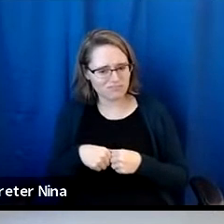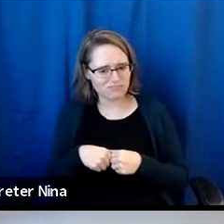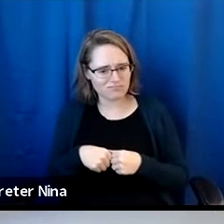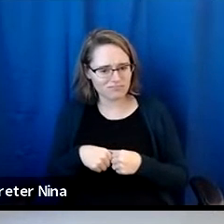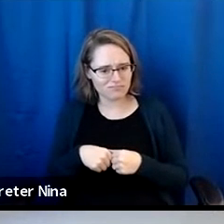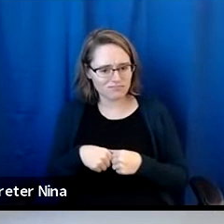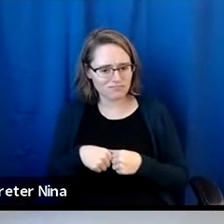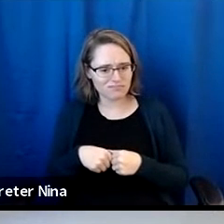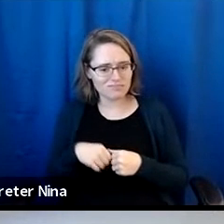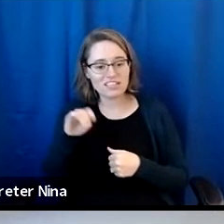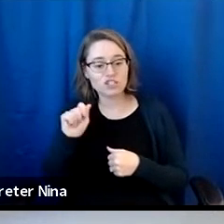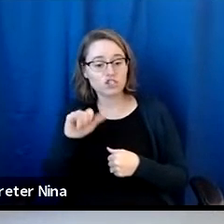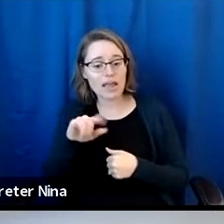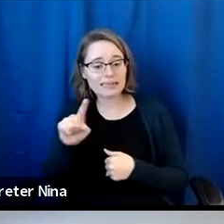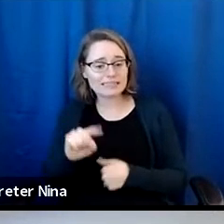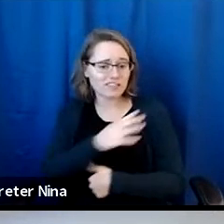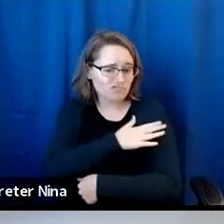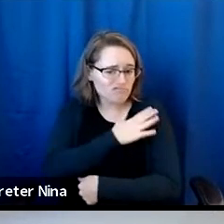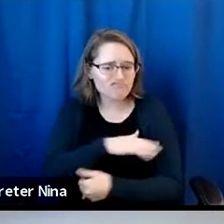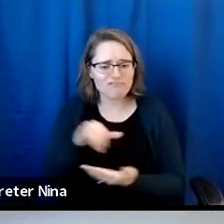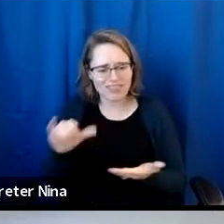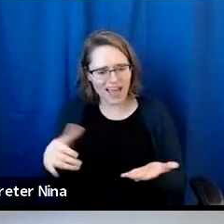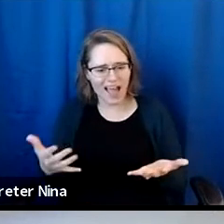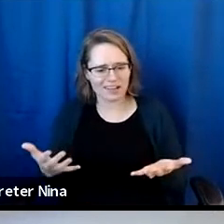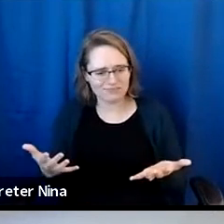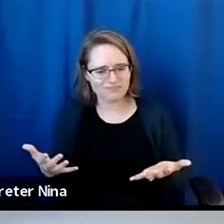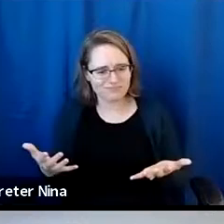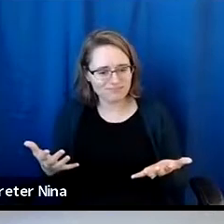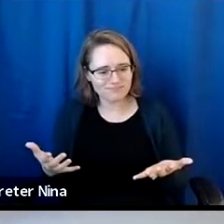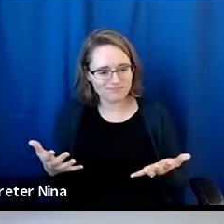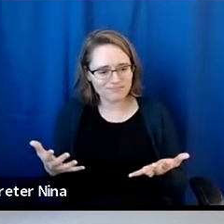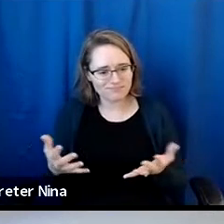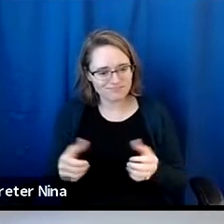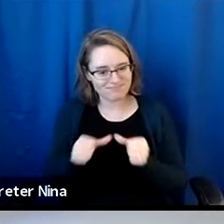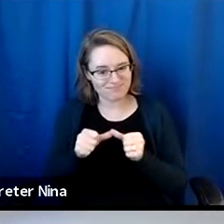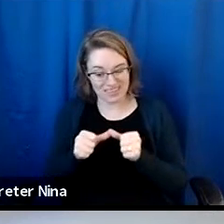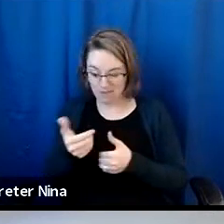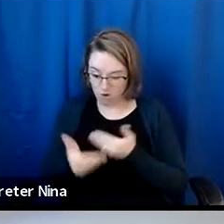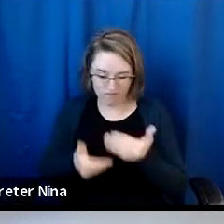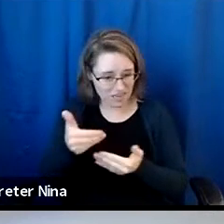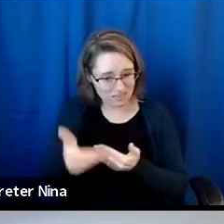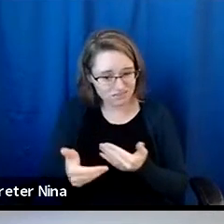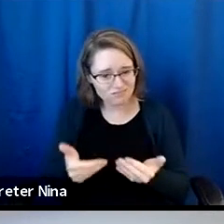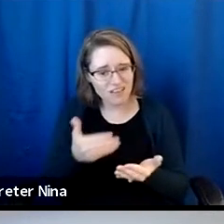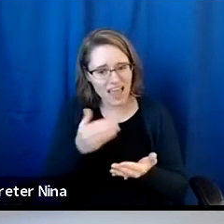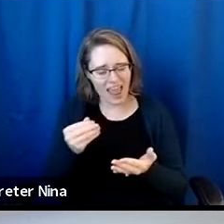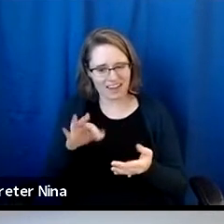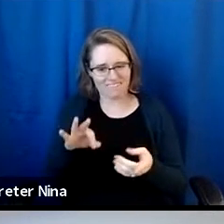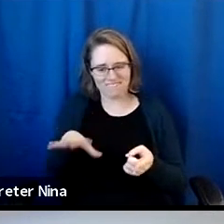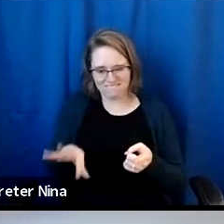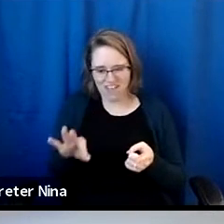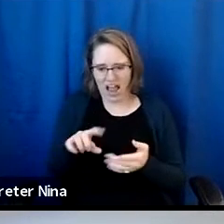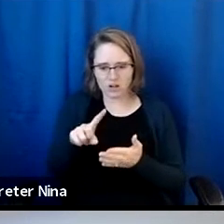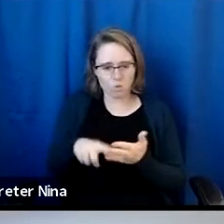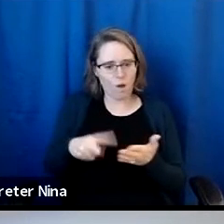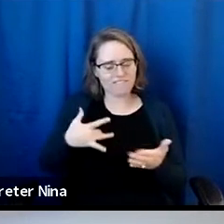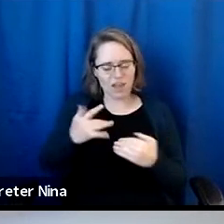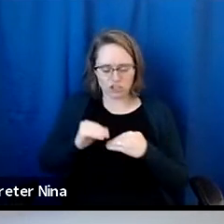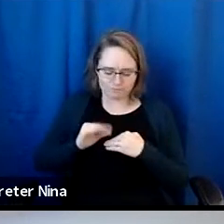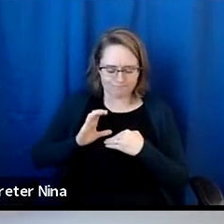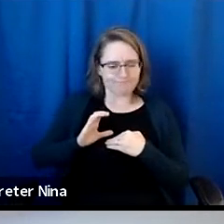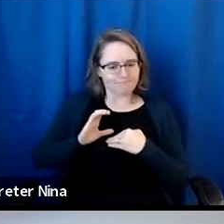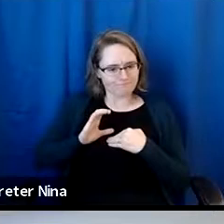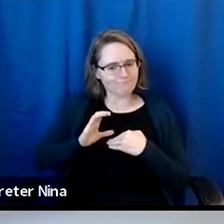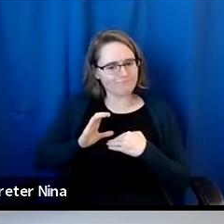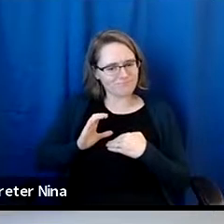Jay-Z, just dust yourself off kind of thing. And you keep it moving, and you find those things that fill your cup. Your